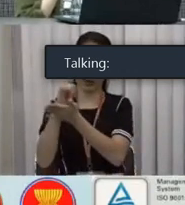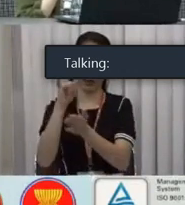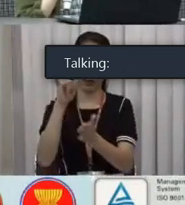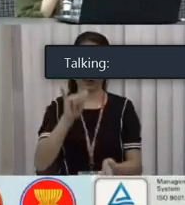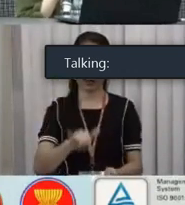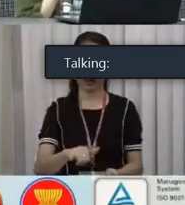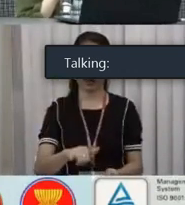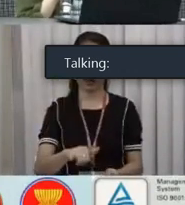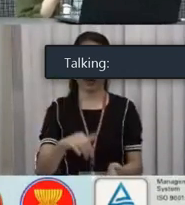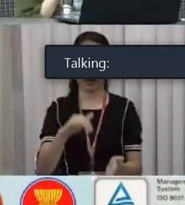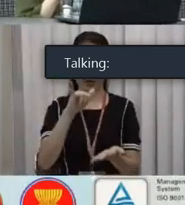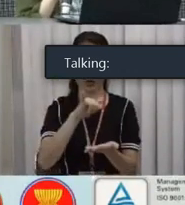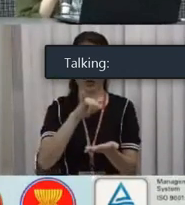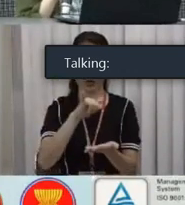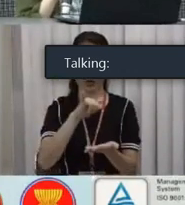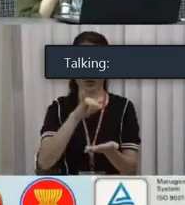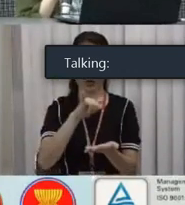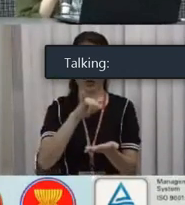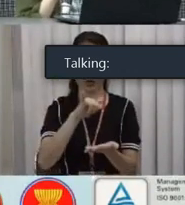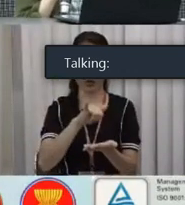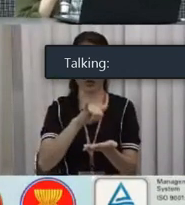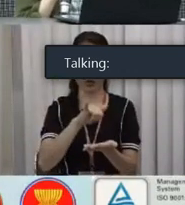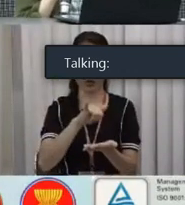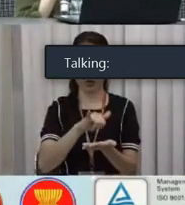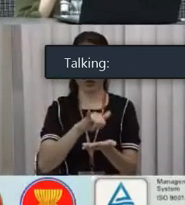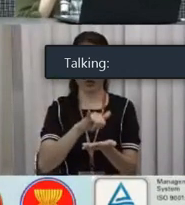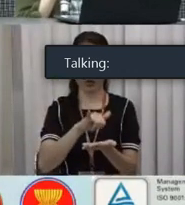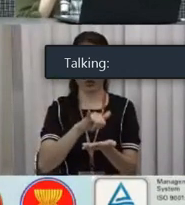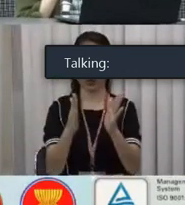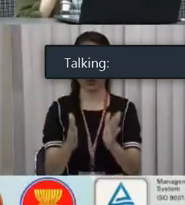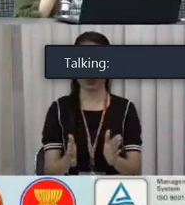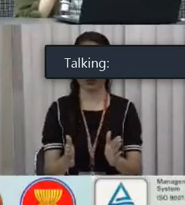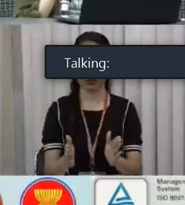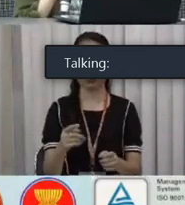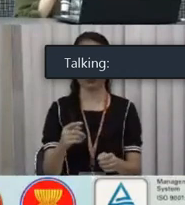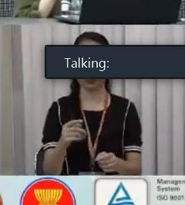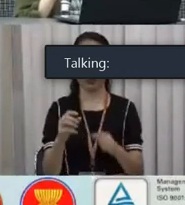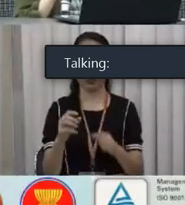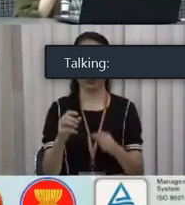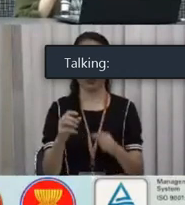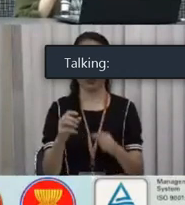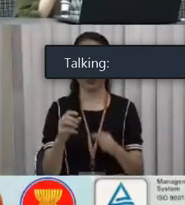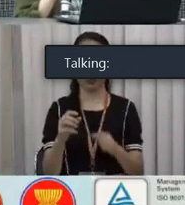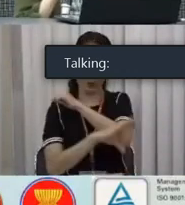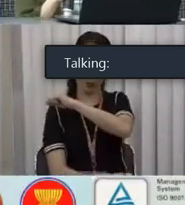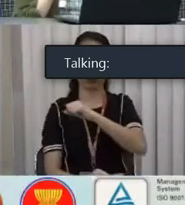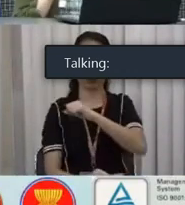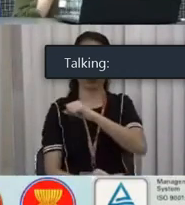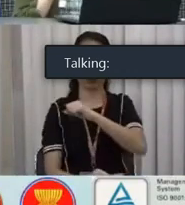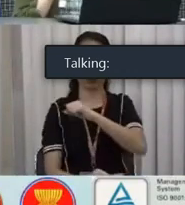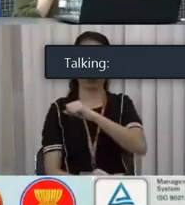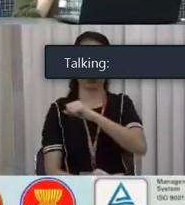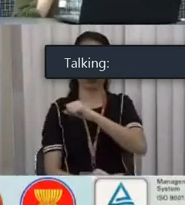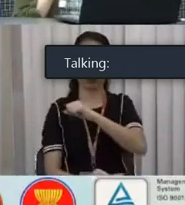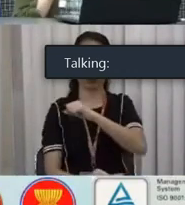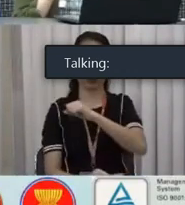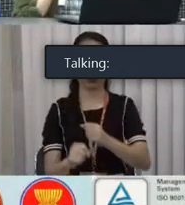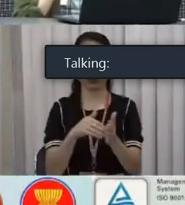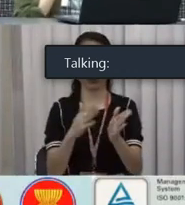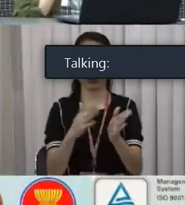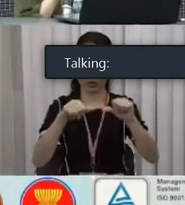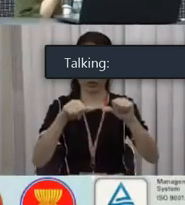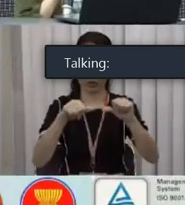students, the poor but deserving students who intend to continue or to finance their education or